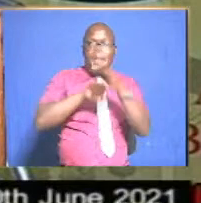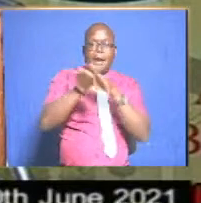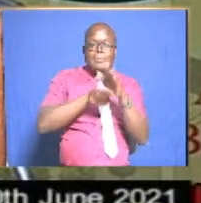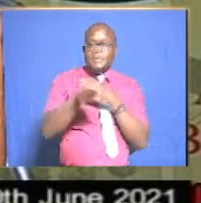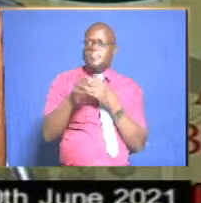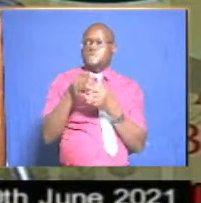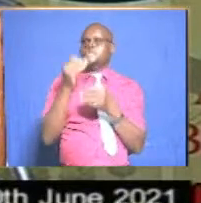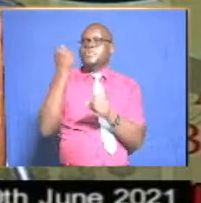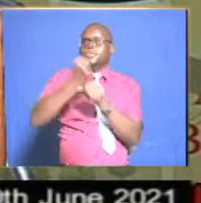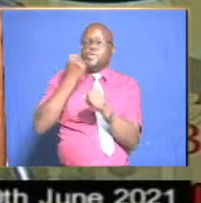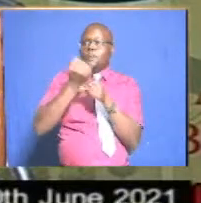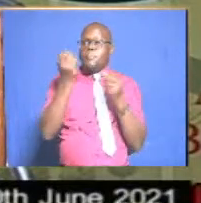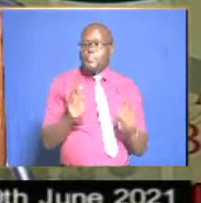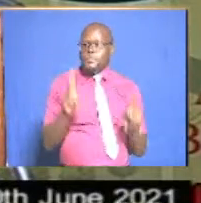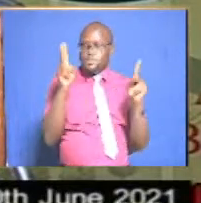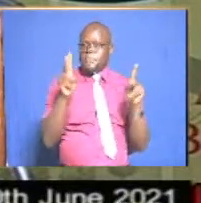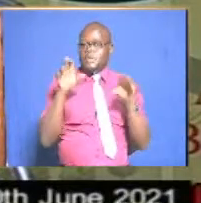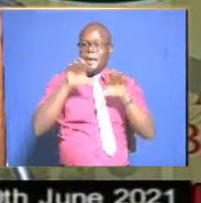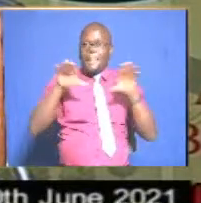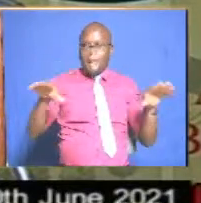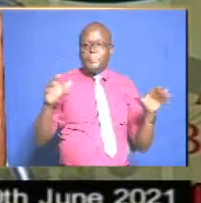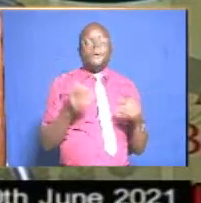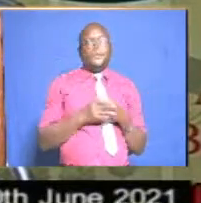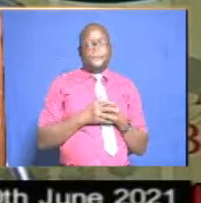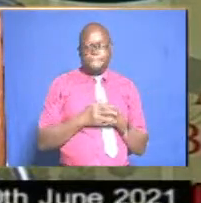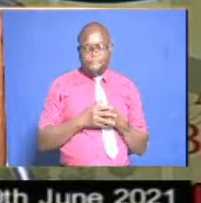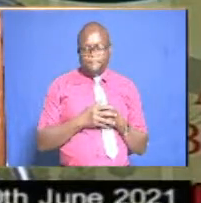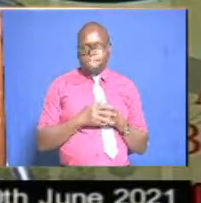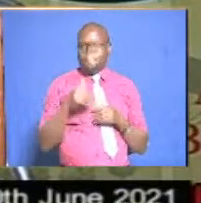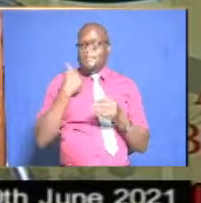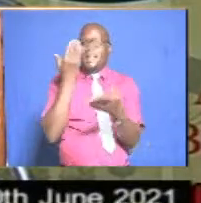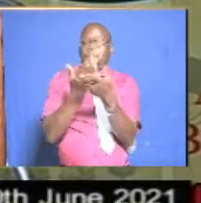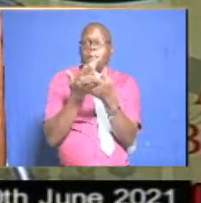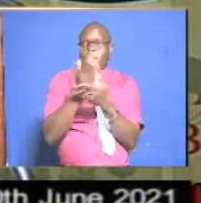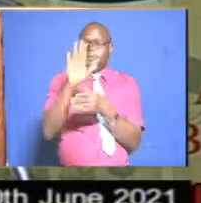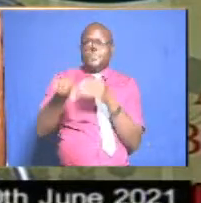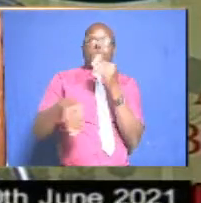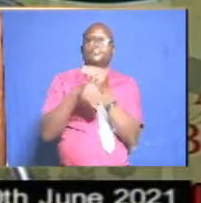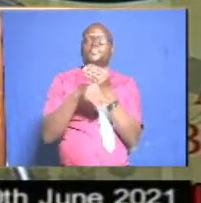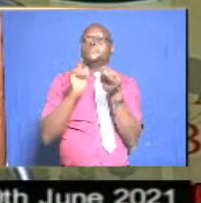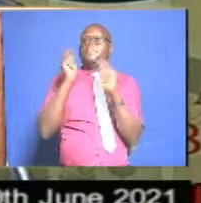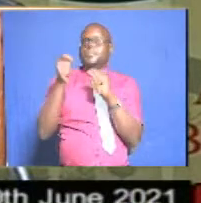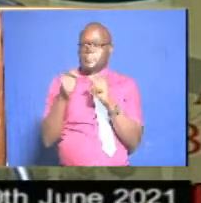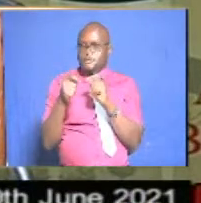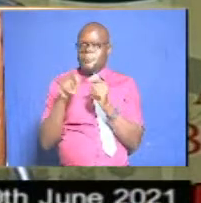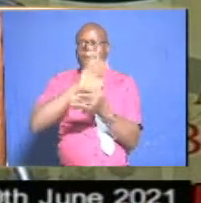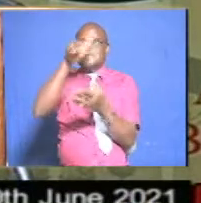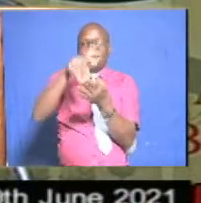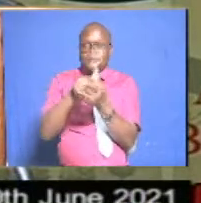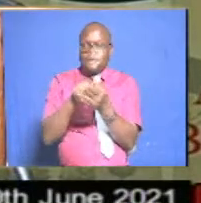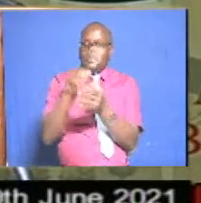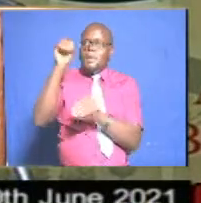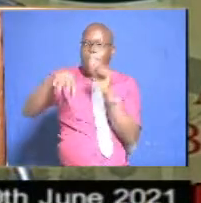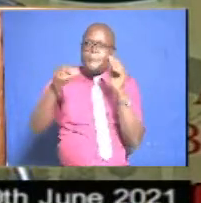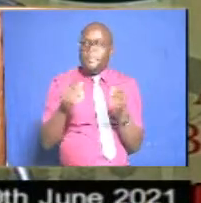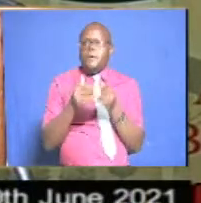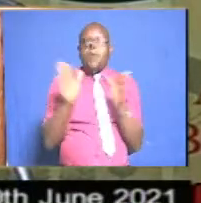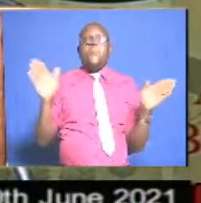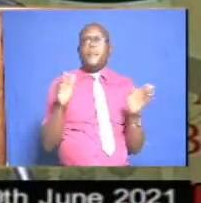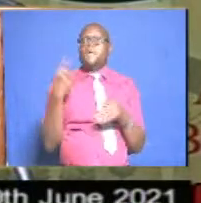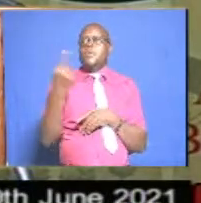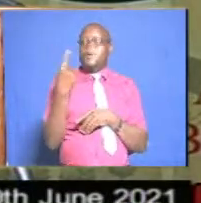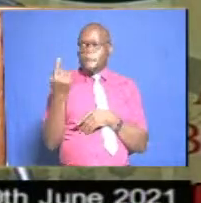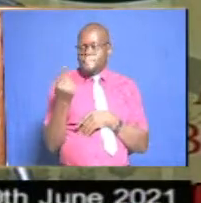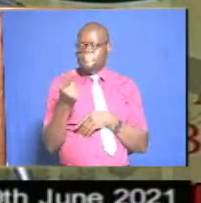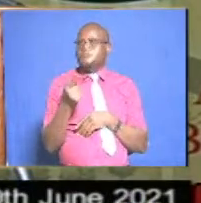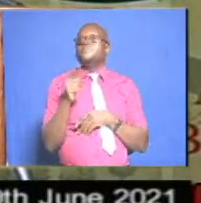investment opportunities in the capital markets, I propose to amend the Central Depository Act to allow for opening of omnibus